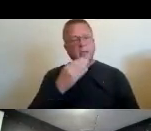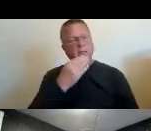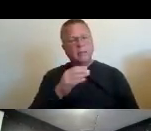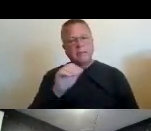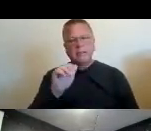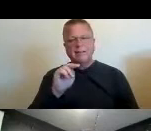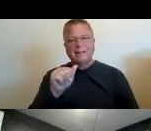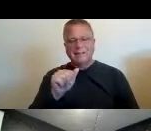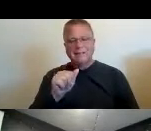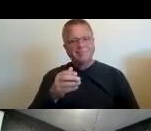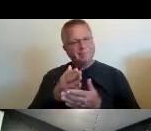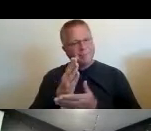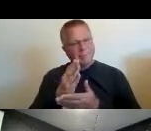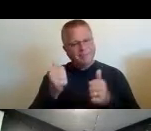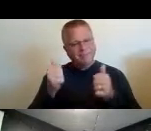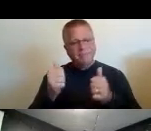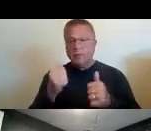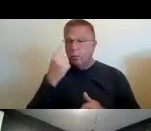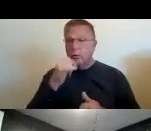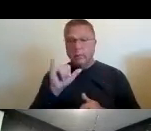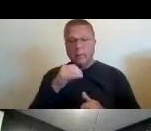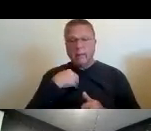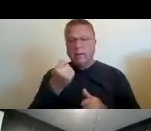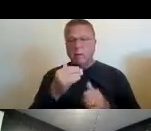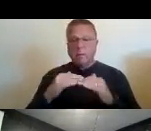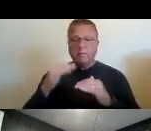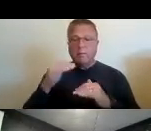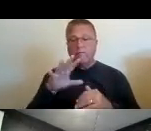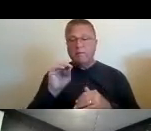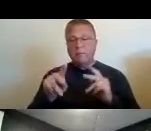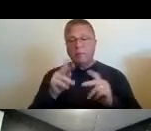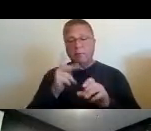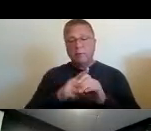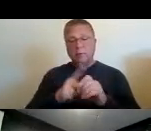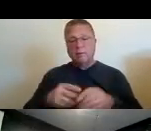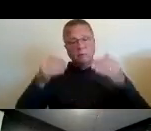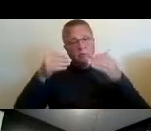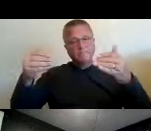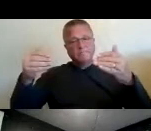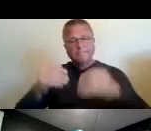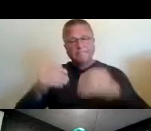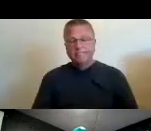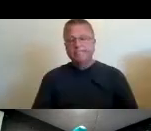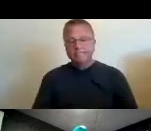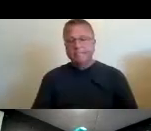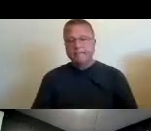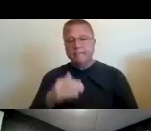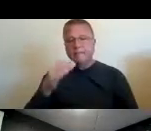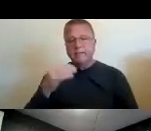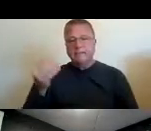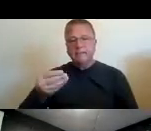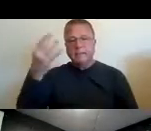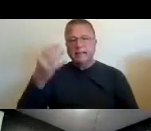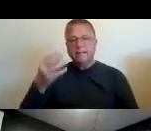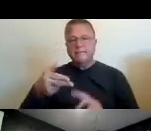right, and so it looks like we have a little over 50 people that are participating, so we'll go ahead and kick this off. Next